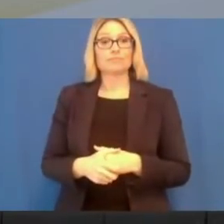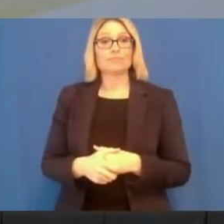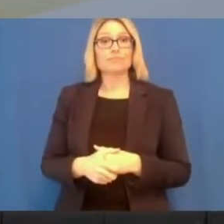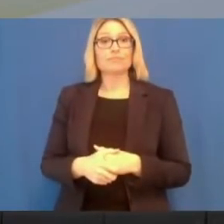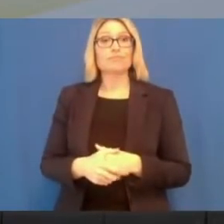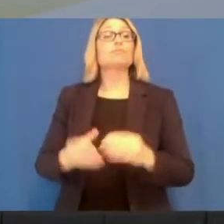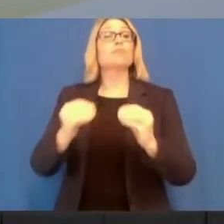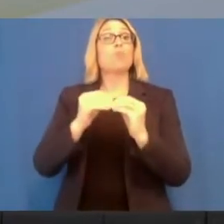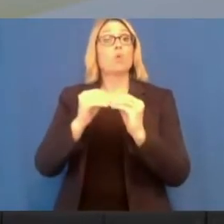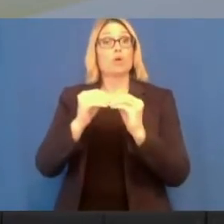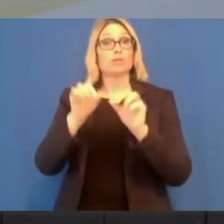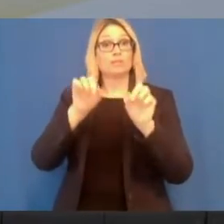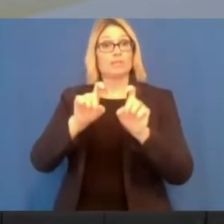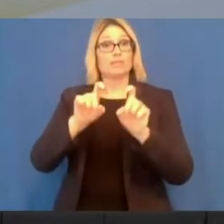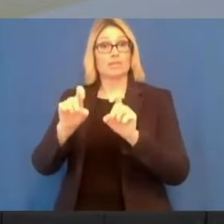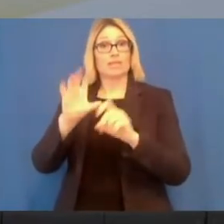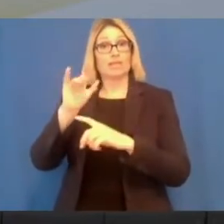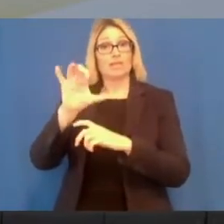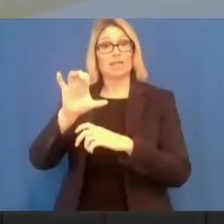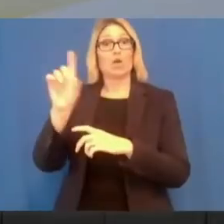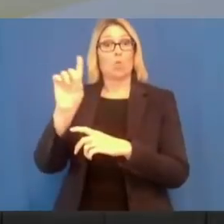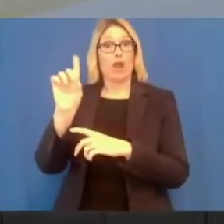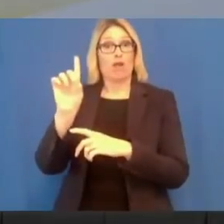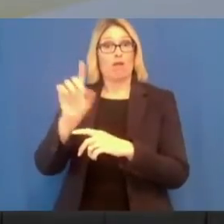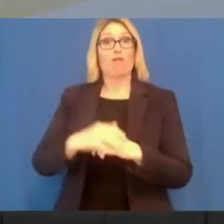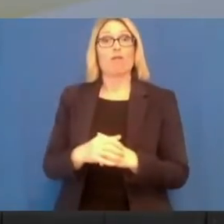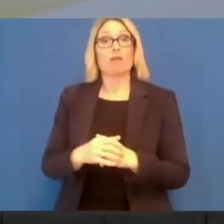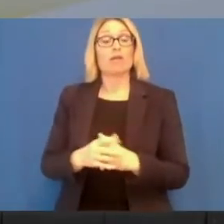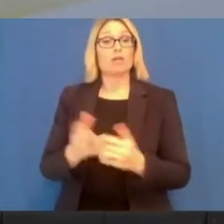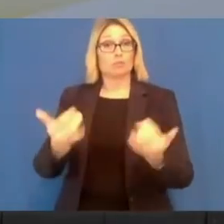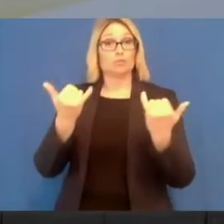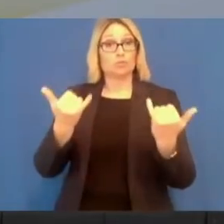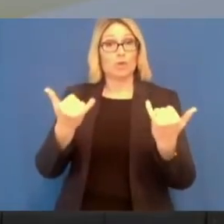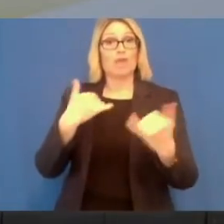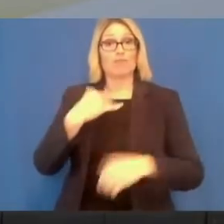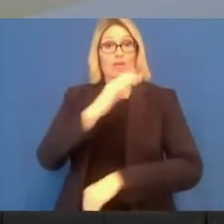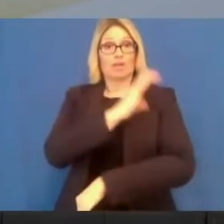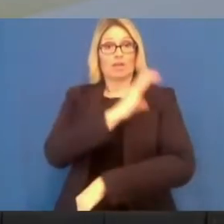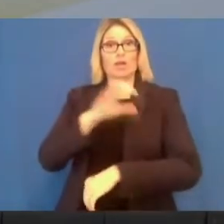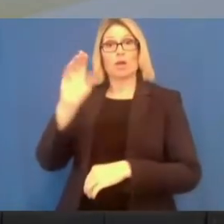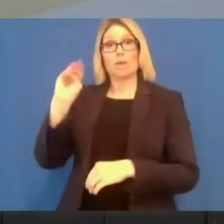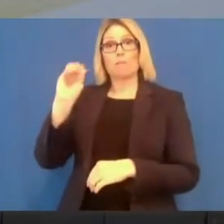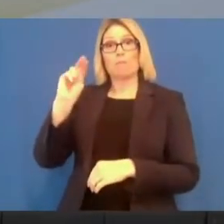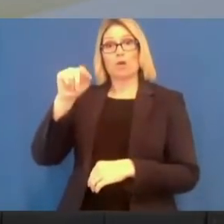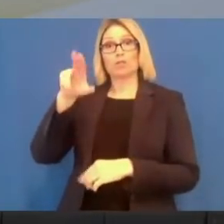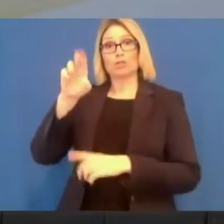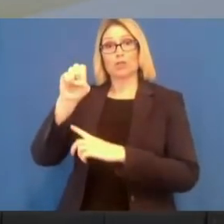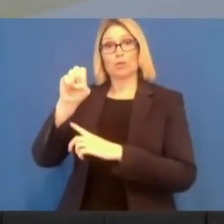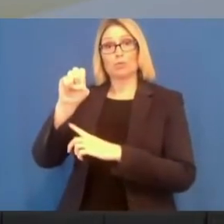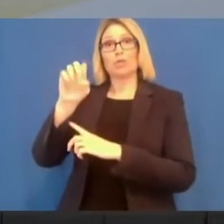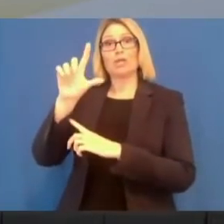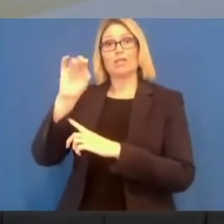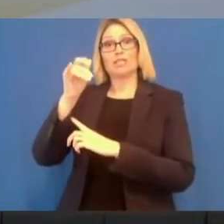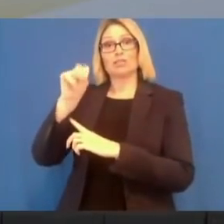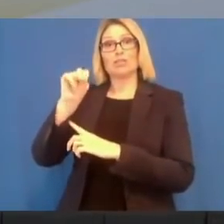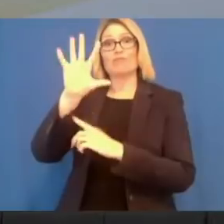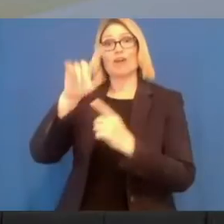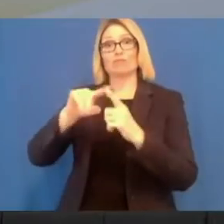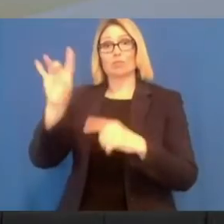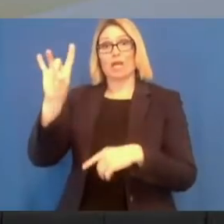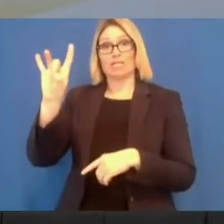testing clinics today are as follows. Today, there is a clinic in Montague at the Legion from 5 p.m. till 8